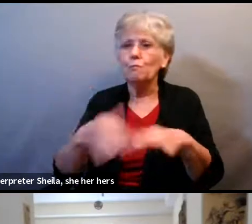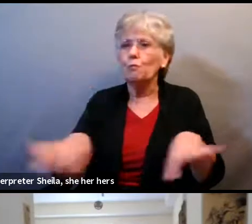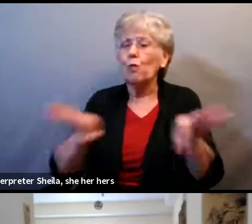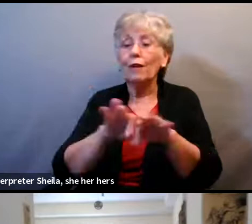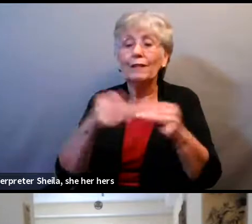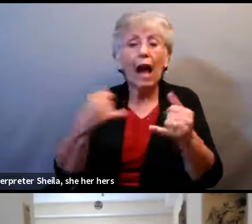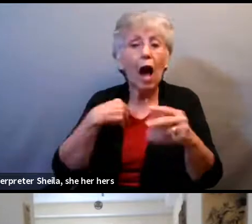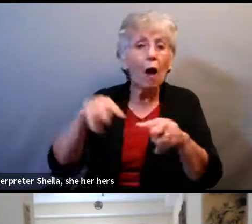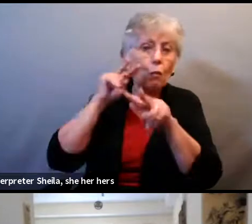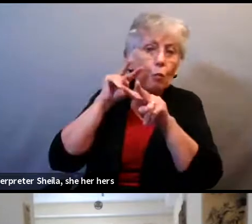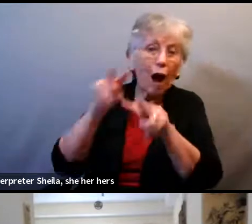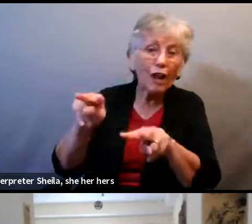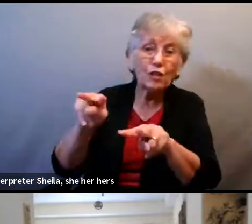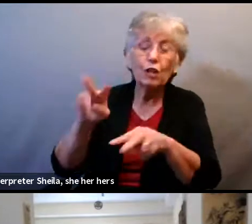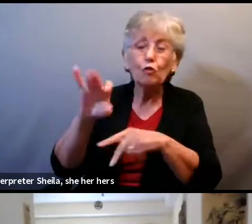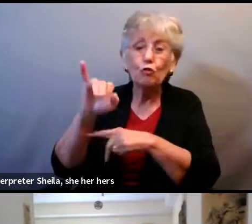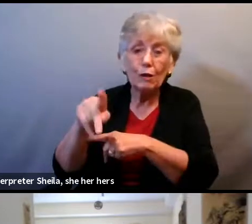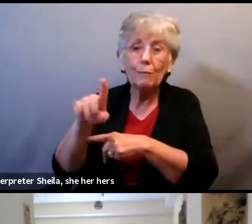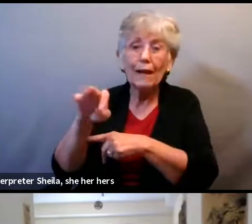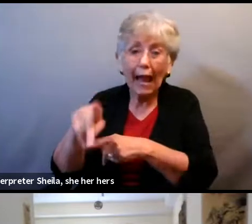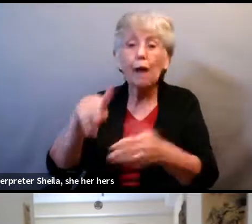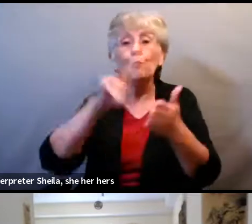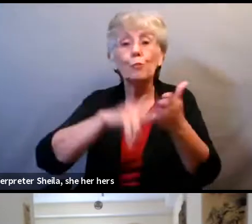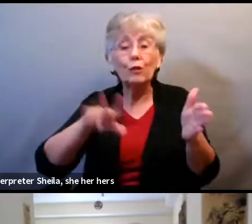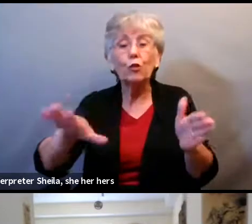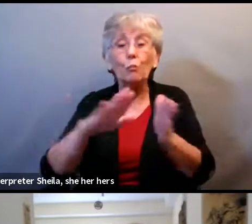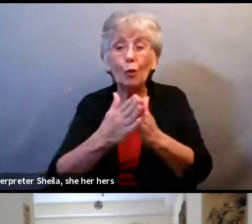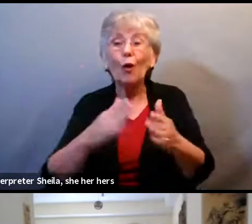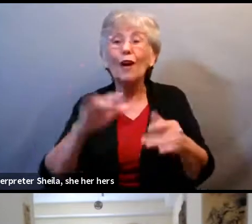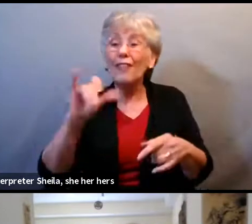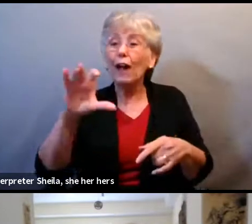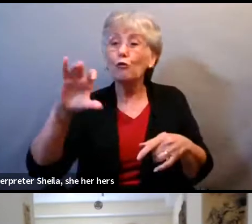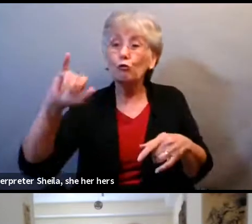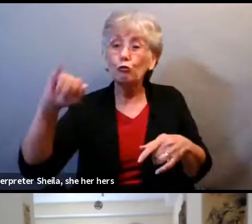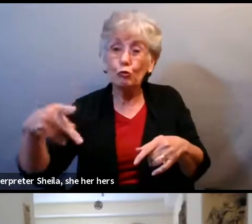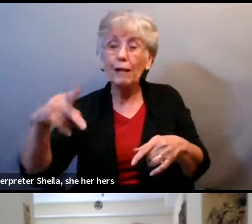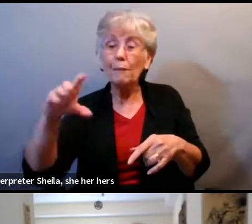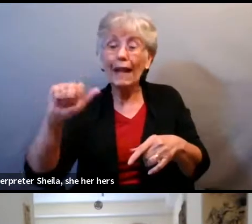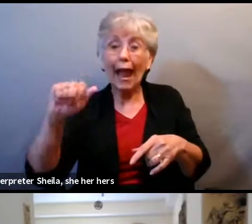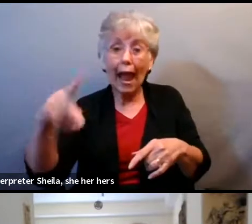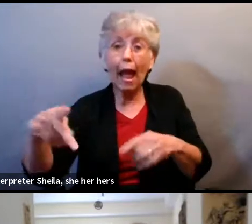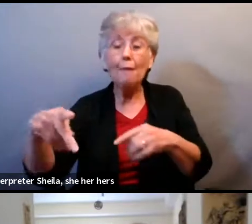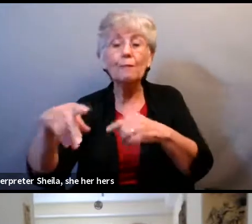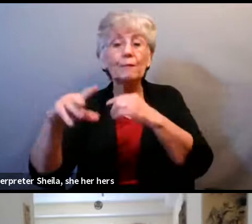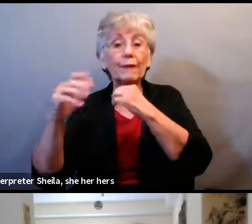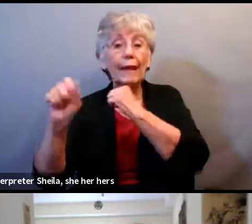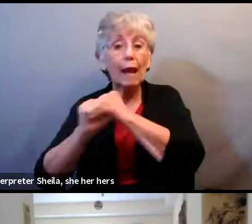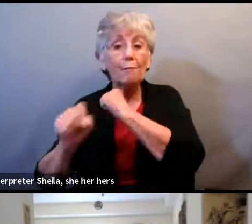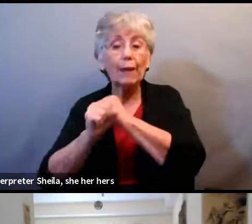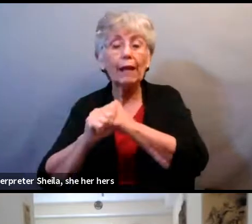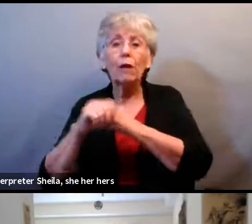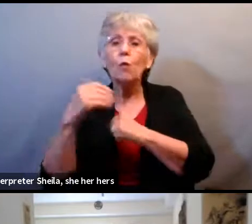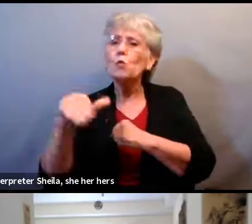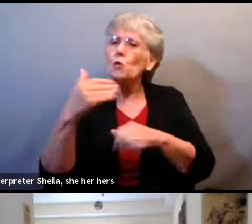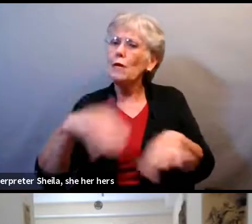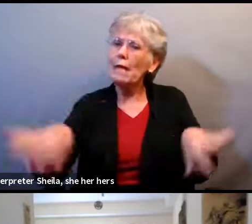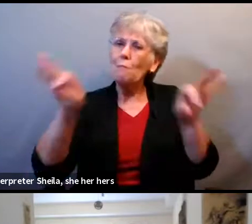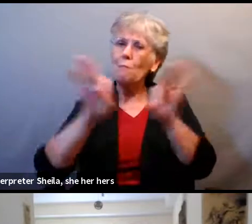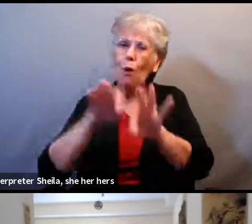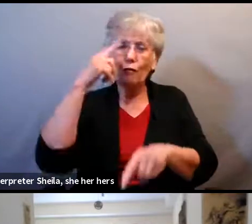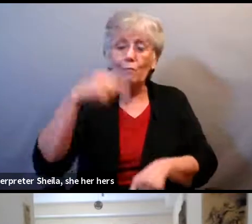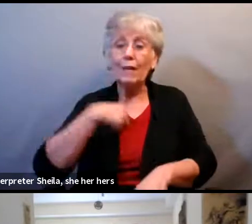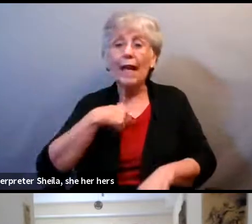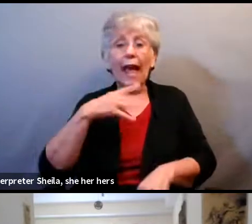Crip Camp and reading your book, it just, I don't know, that's true for me and so many people that I know, that it just, it